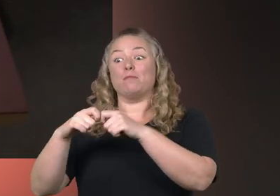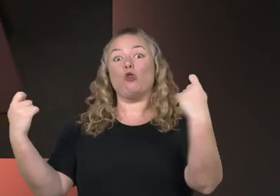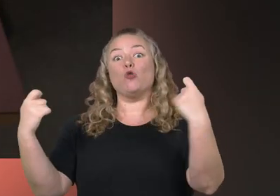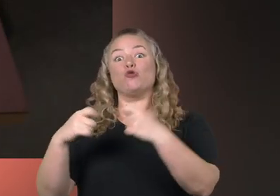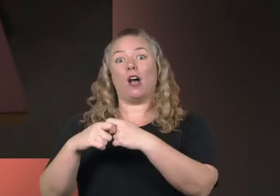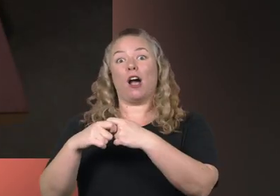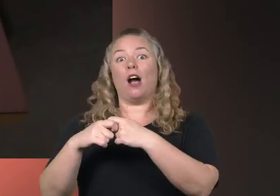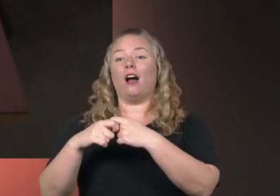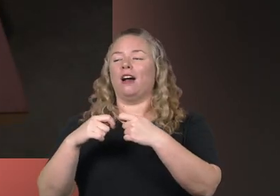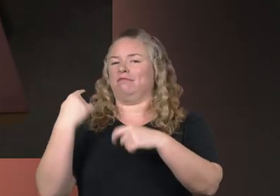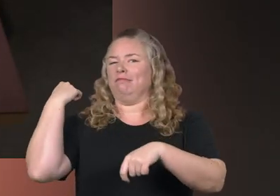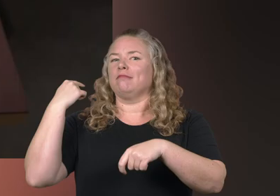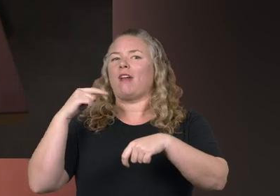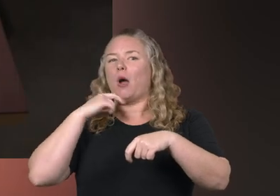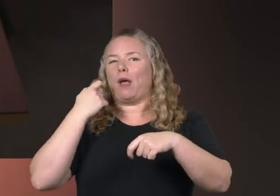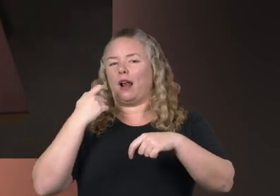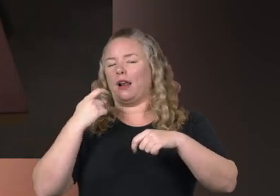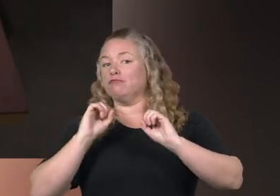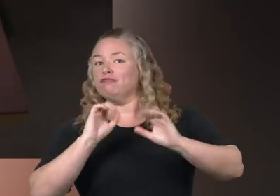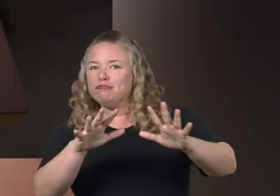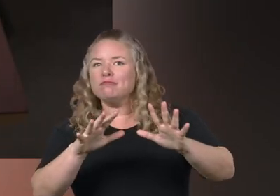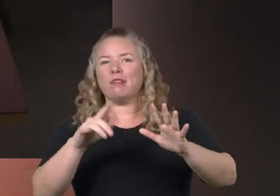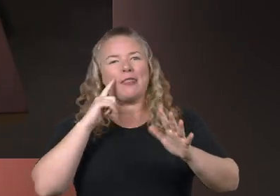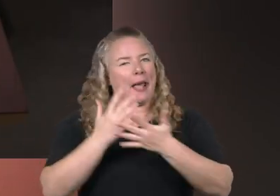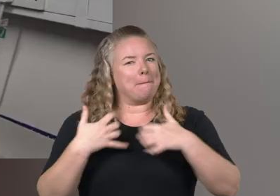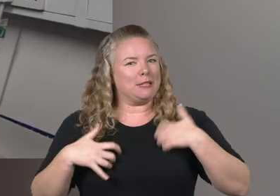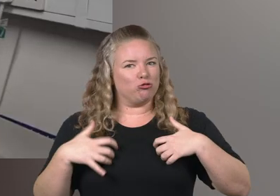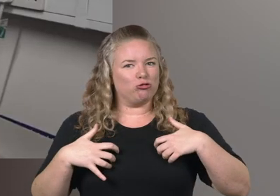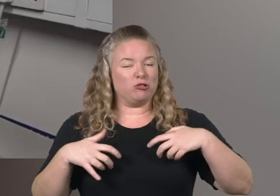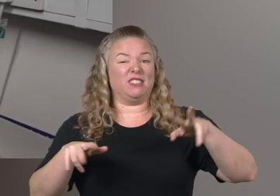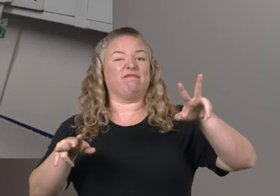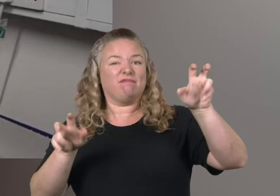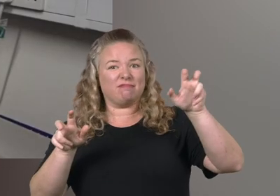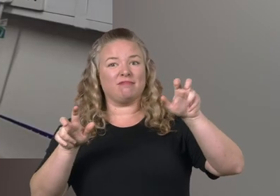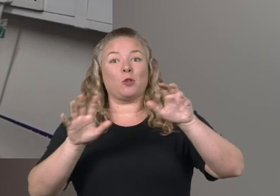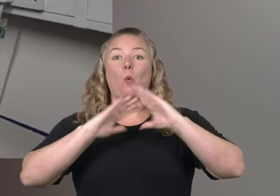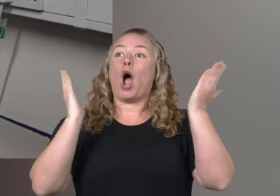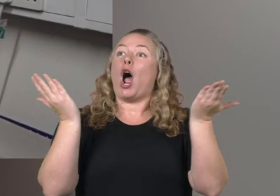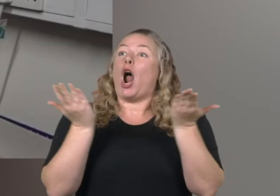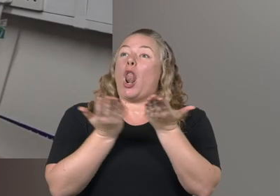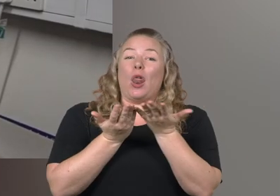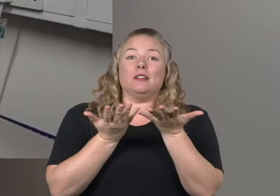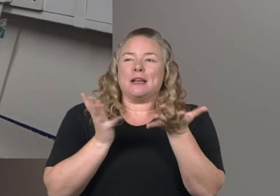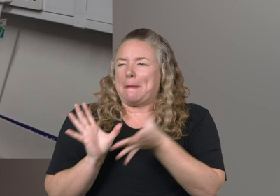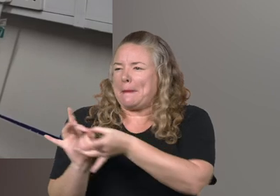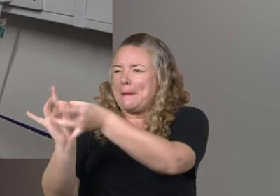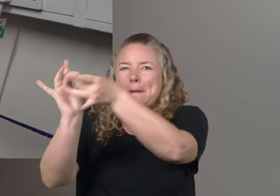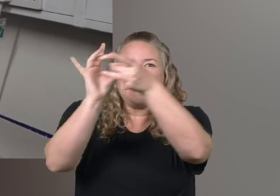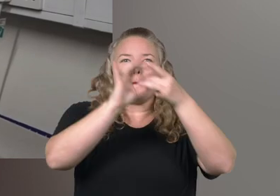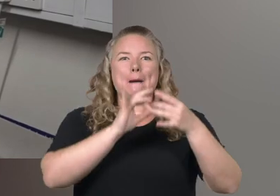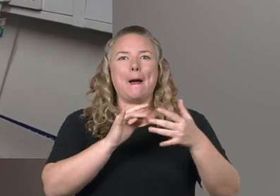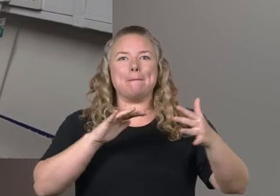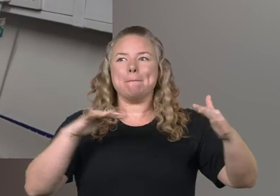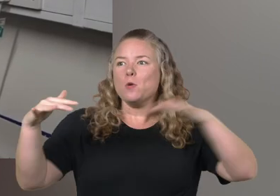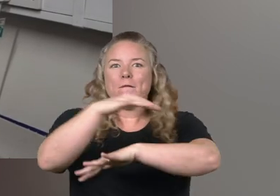brochure, because I think this is quite interesting. It says, in a globalising world, increasing mobility and interdependence are changing the rules